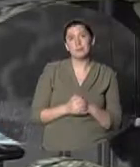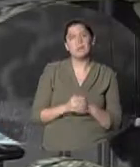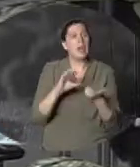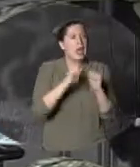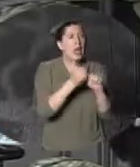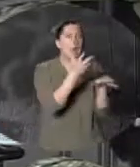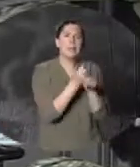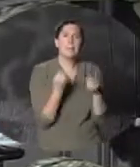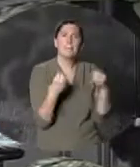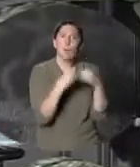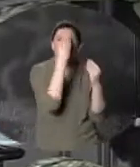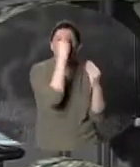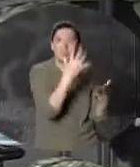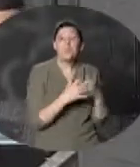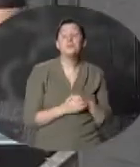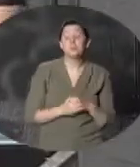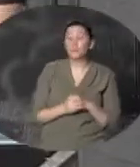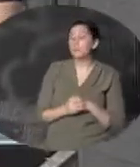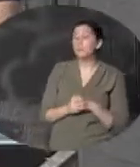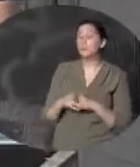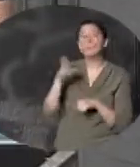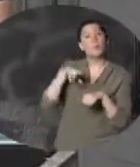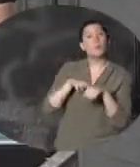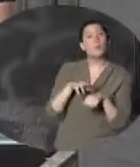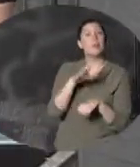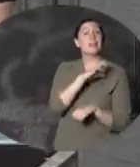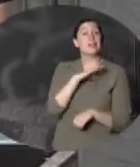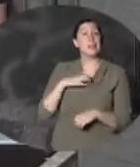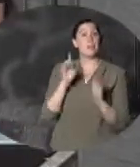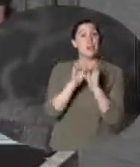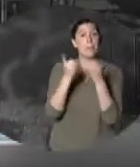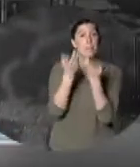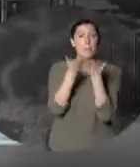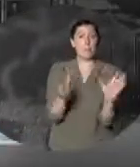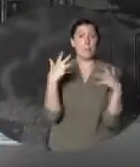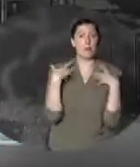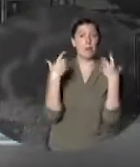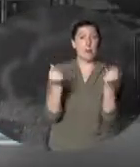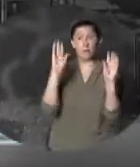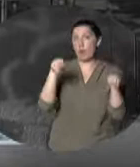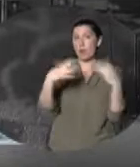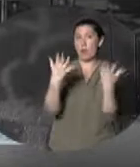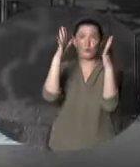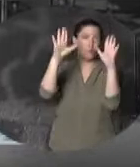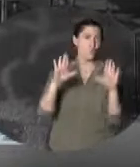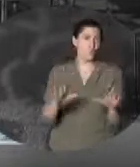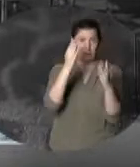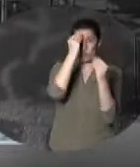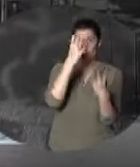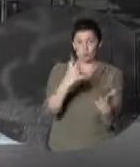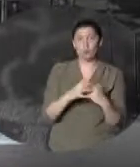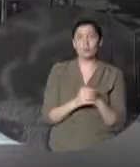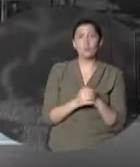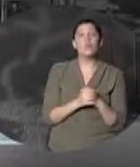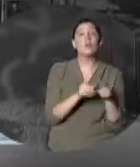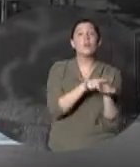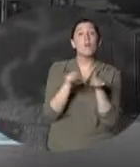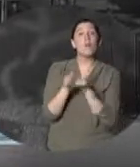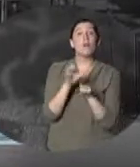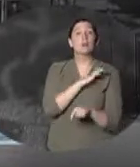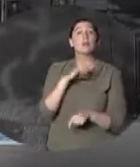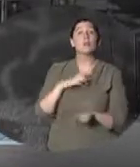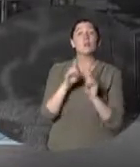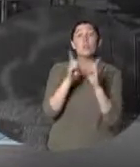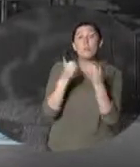get more information? So, of course, your Cleveland Department of Public Health will provide you with great information. Of course, also the Cleveland Department of Public